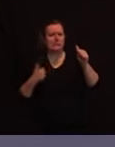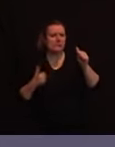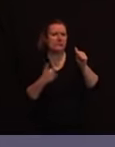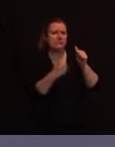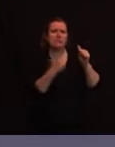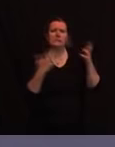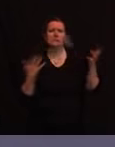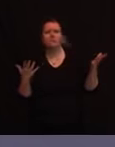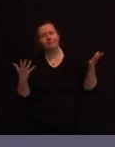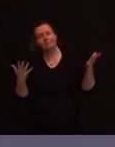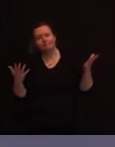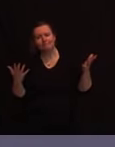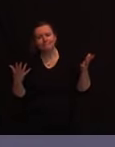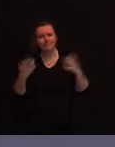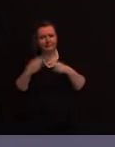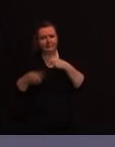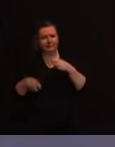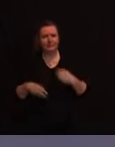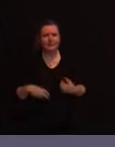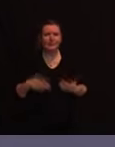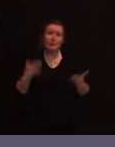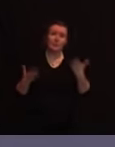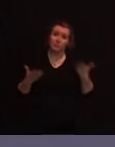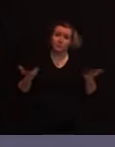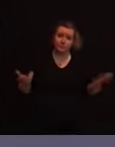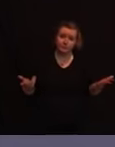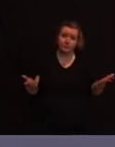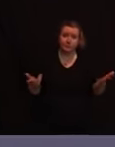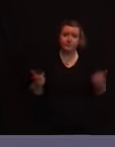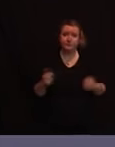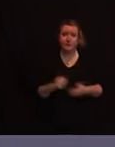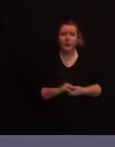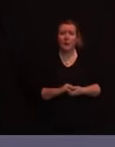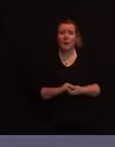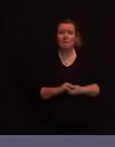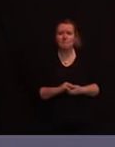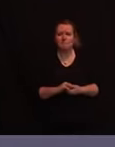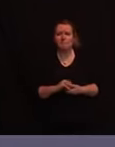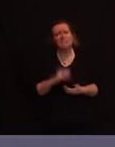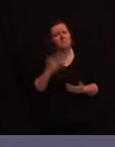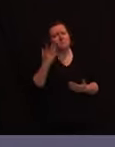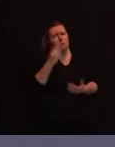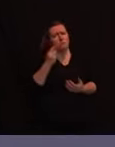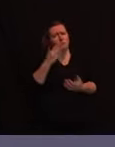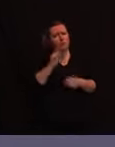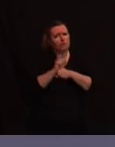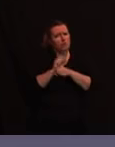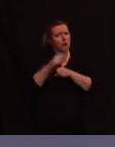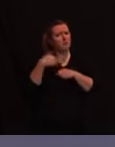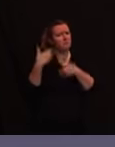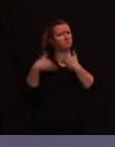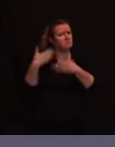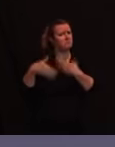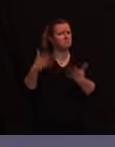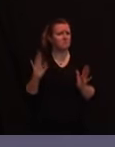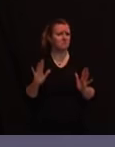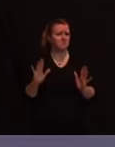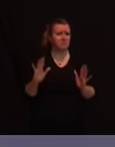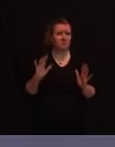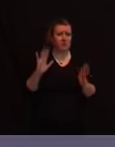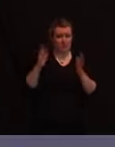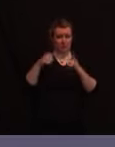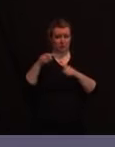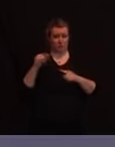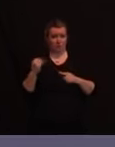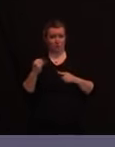think we're doing probably as good a job as any American state. We entered this with the strongest #1 rated public education system in America. That's a good